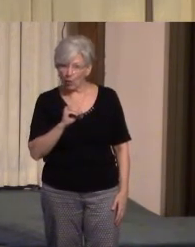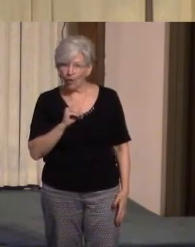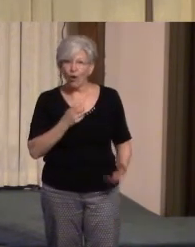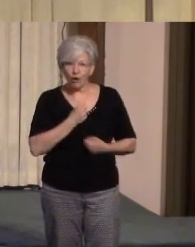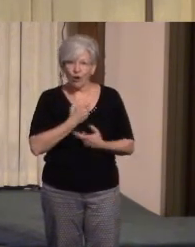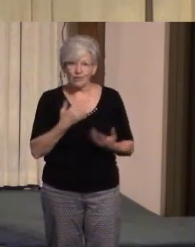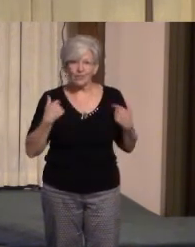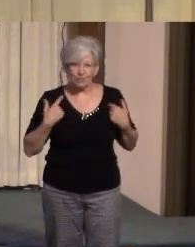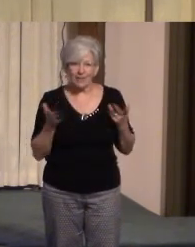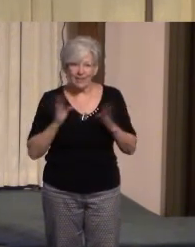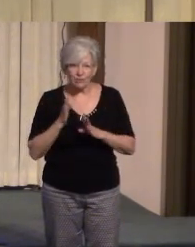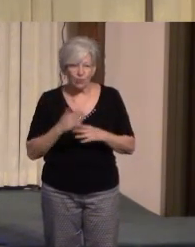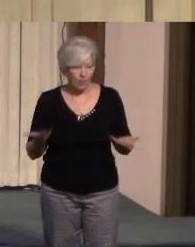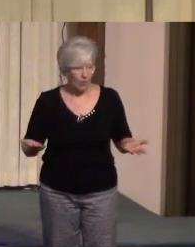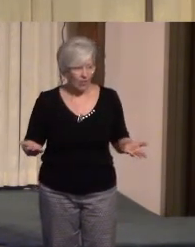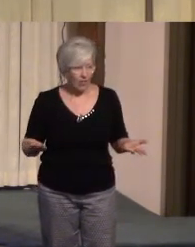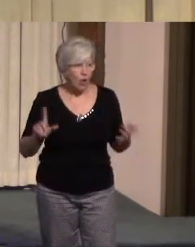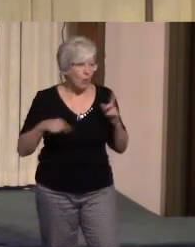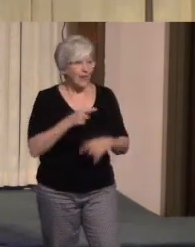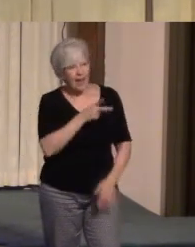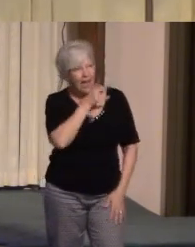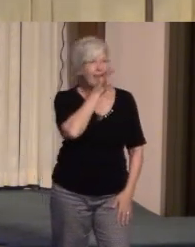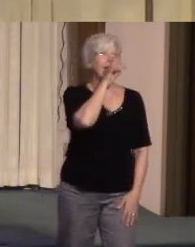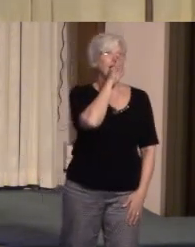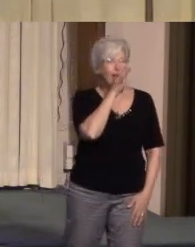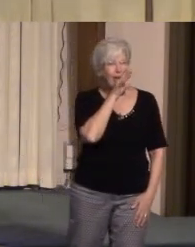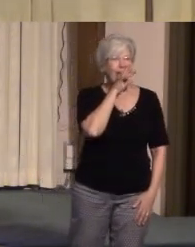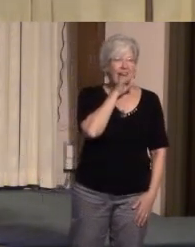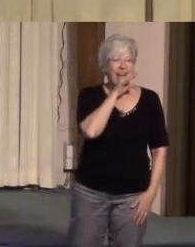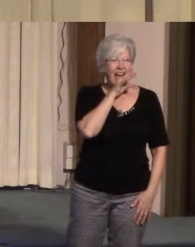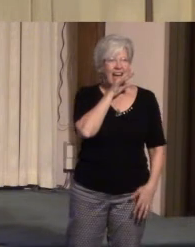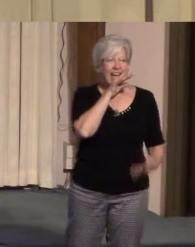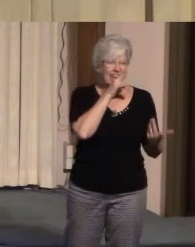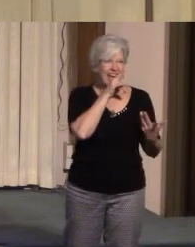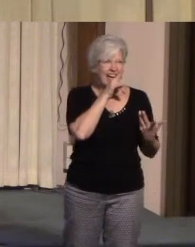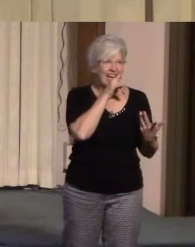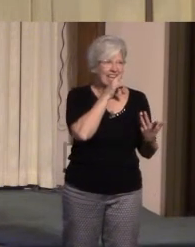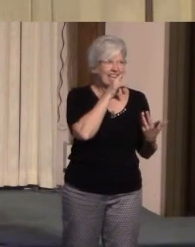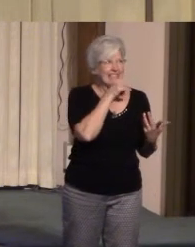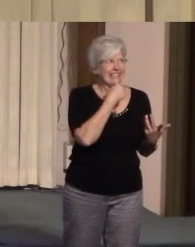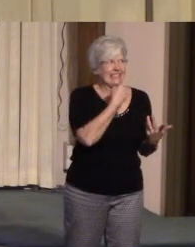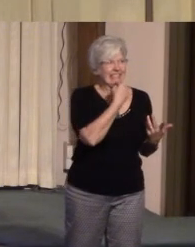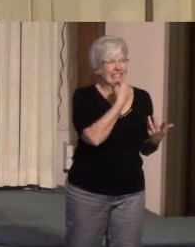stuff that shouldn't come out comes out, that's ego Charles talking. Now I can say, the devil made me do it.